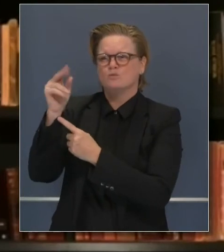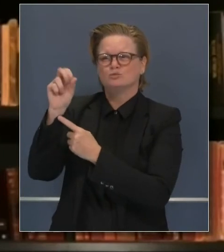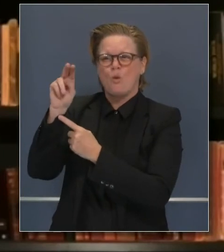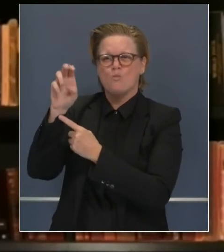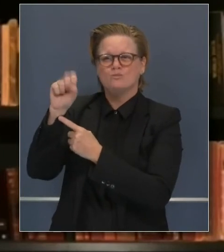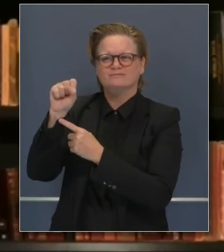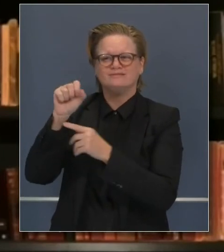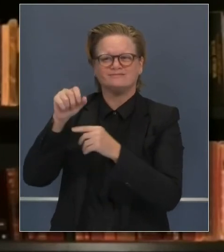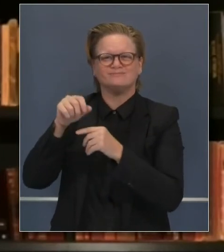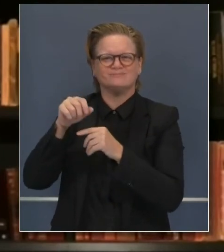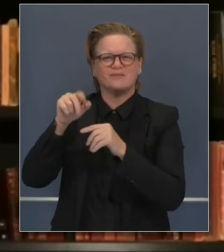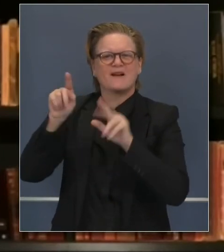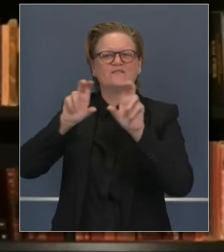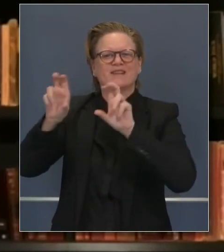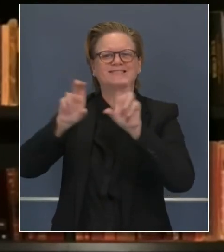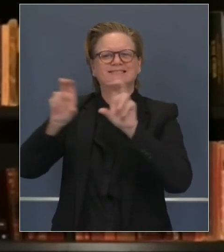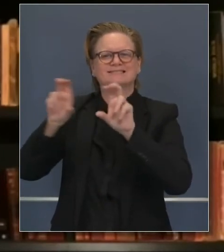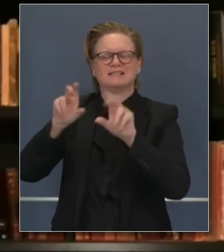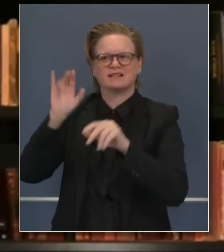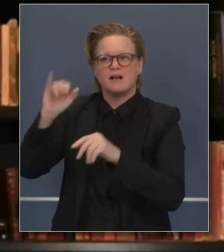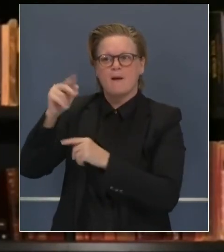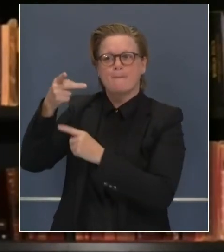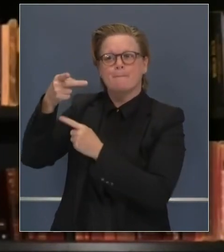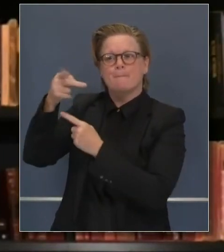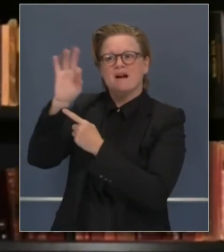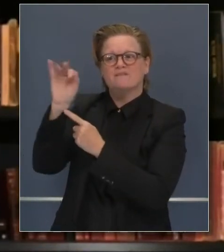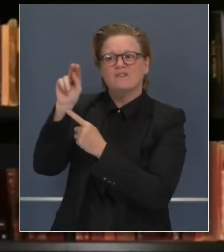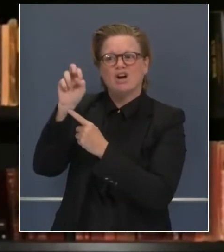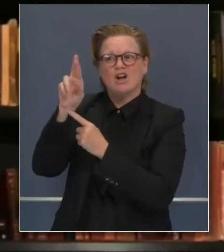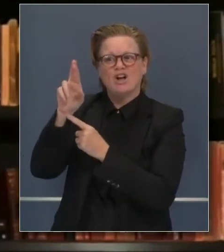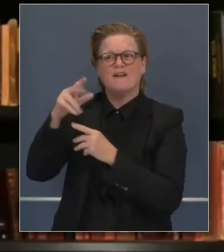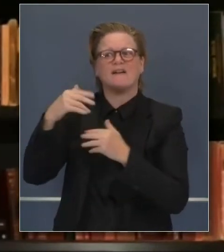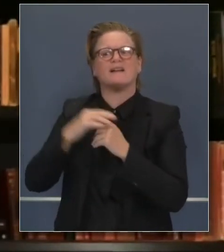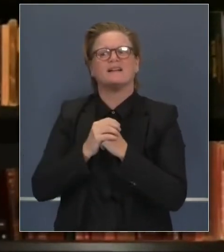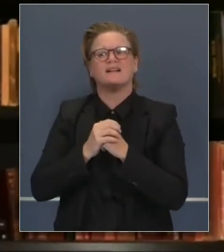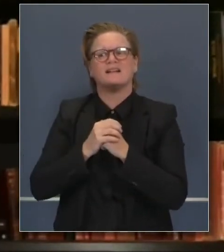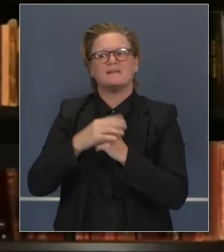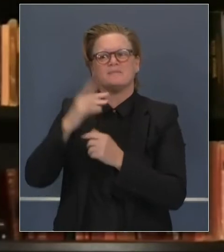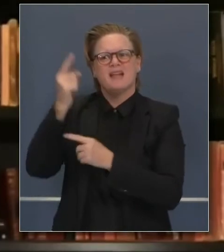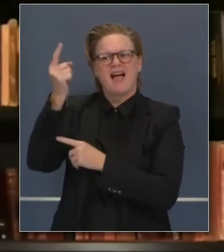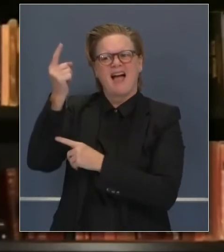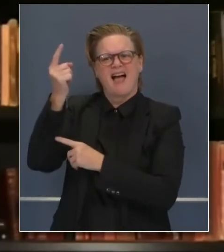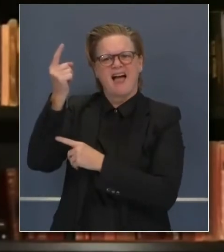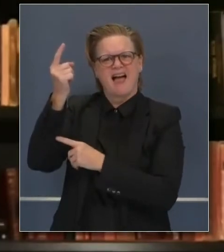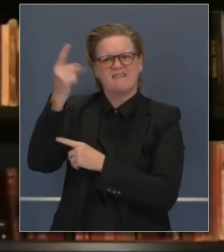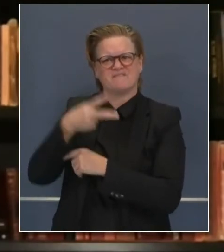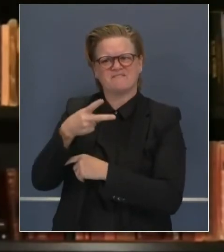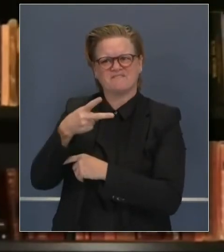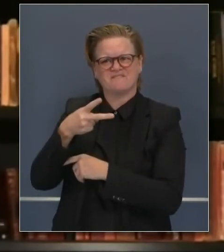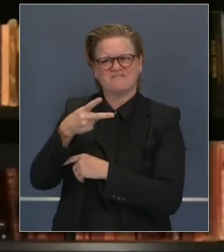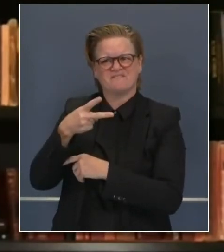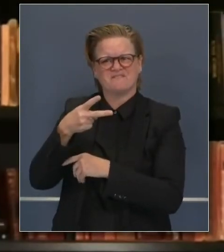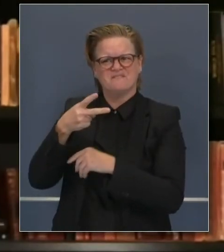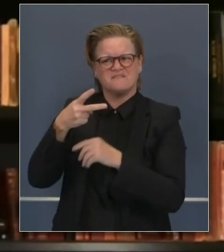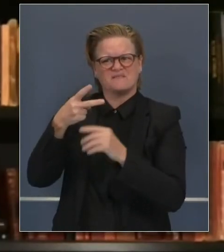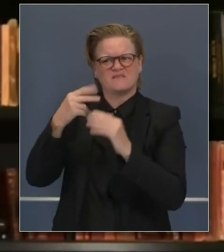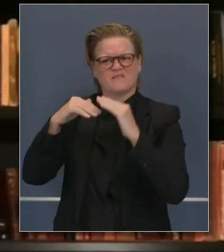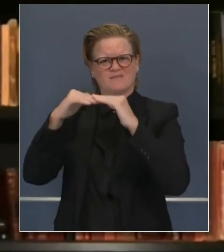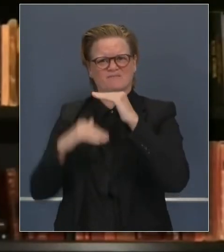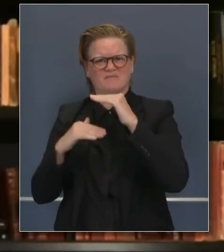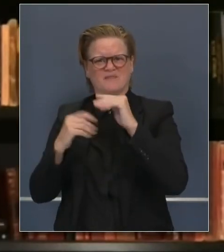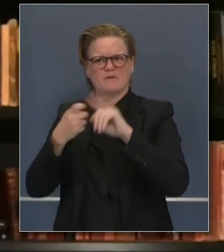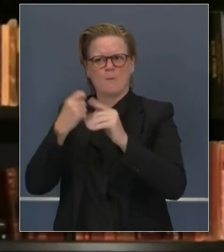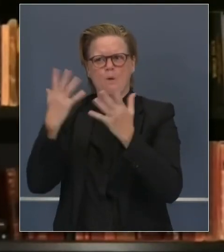about half as many doses this year as it anticipated. So when we talk about the